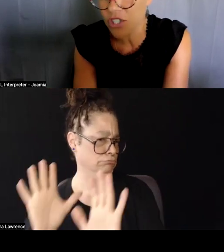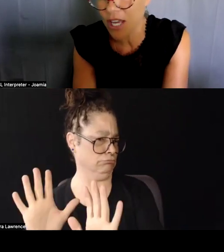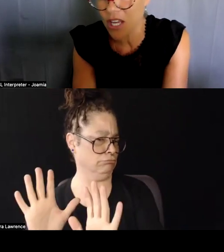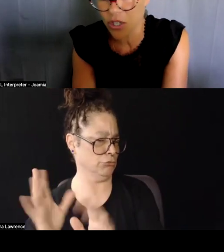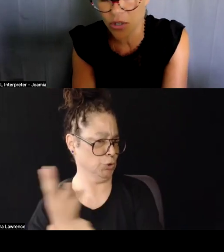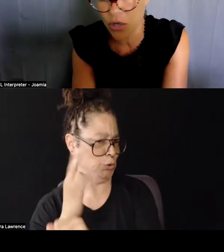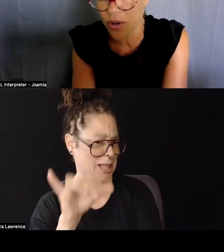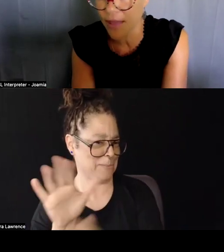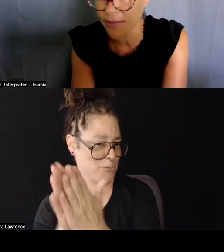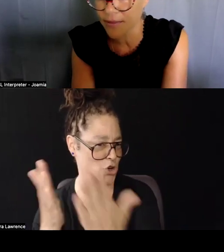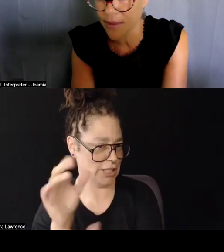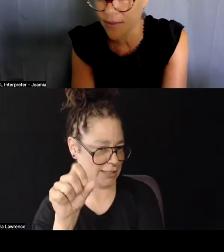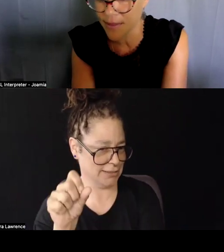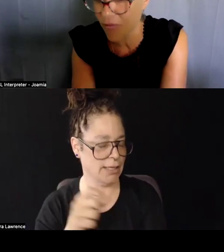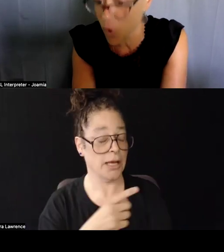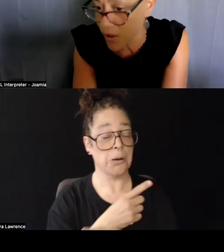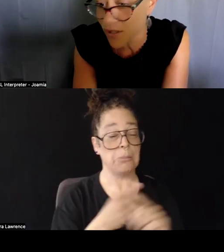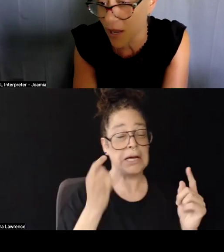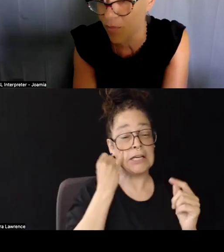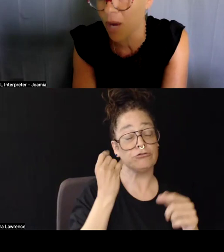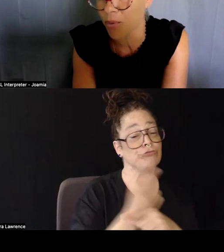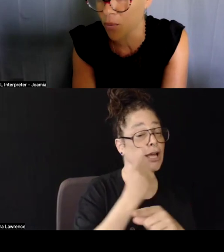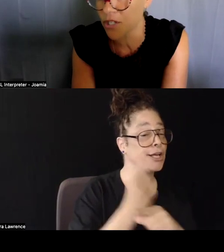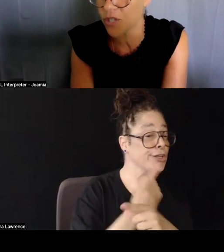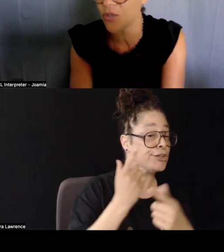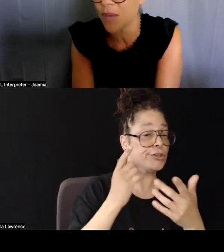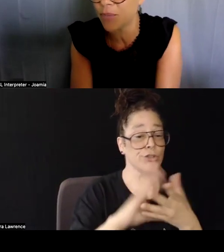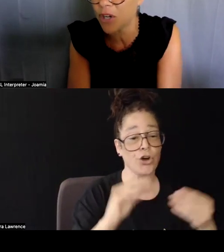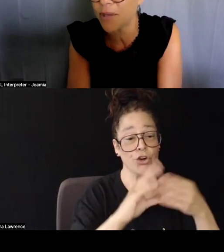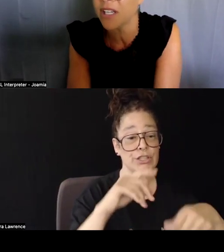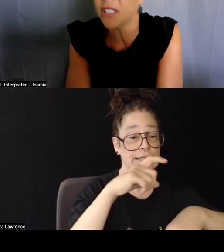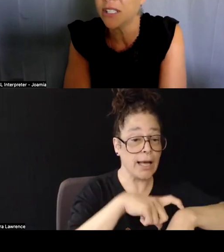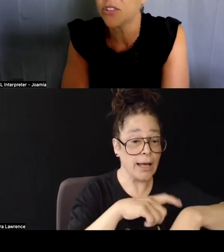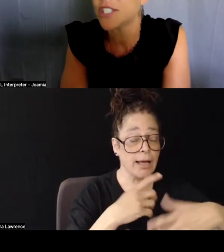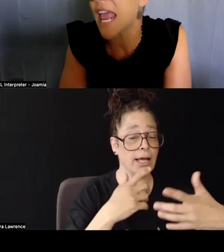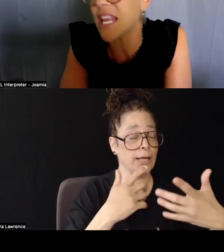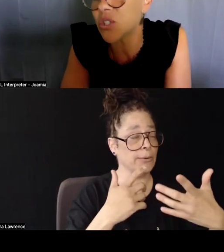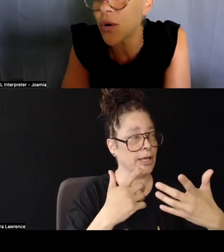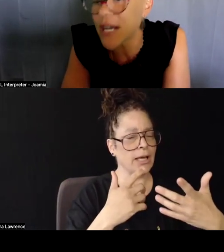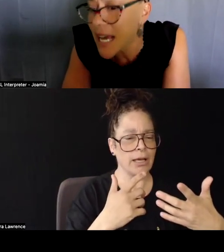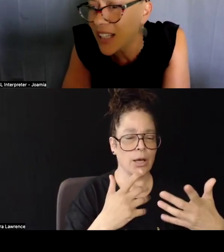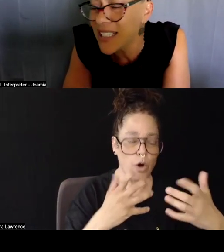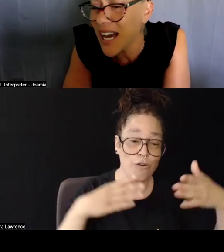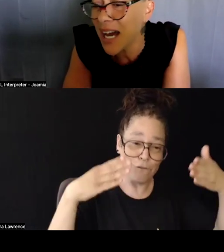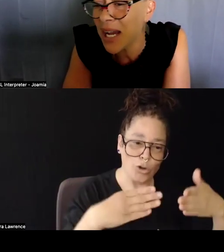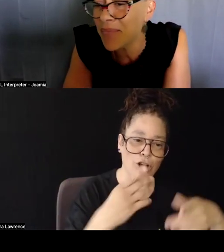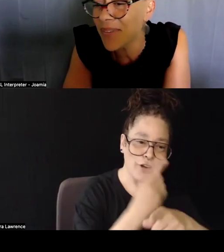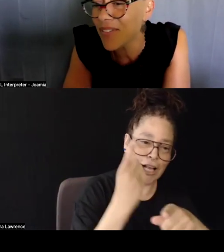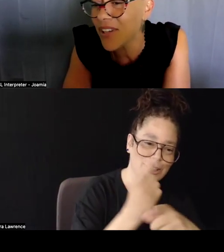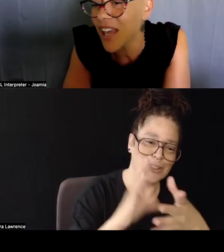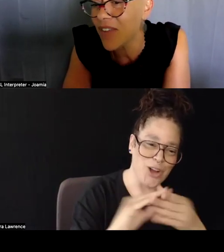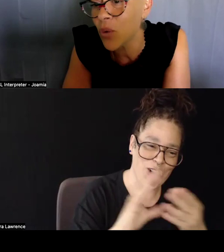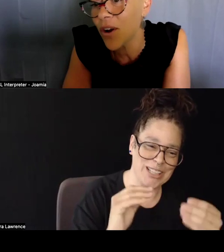about Chinese New Year, that of course that would be appropriate to use that book, but just any storytelling